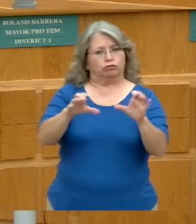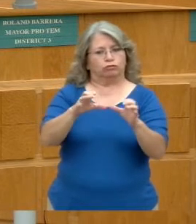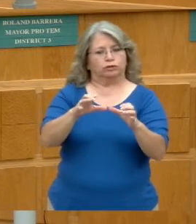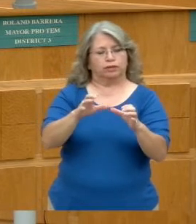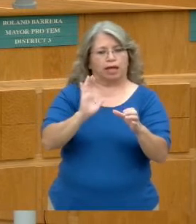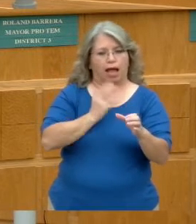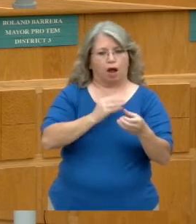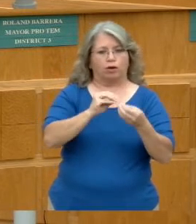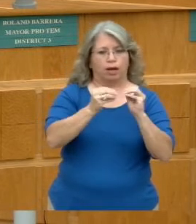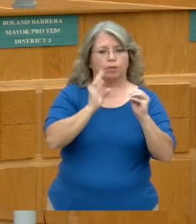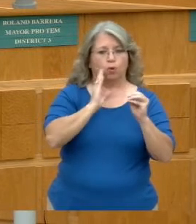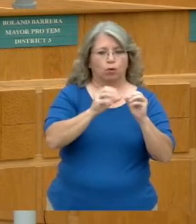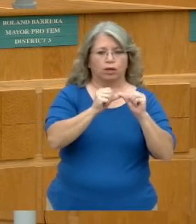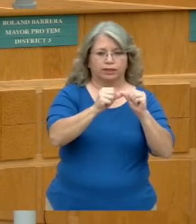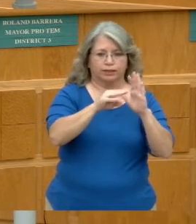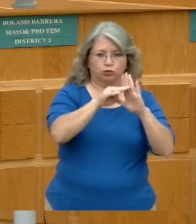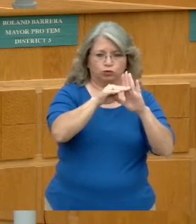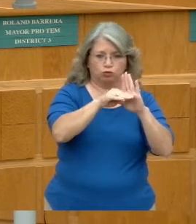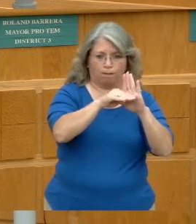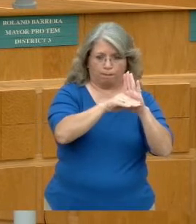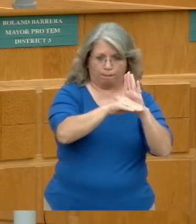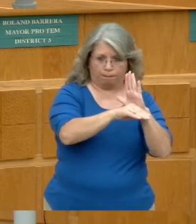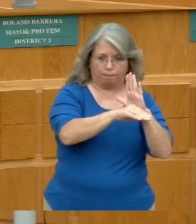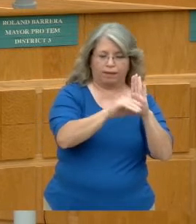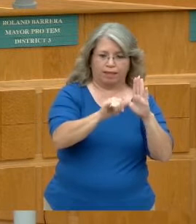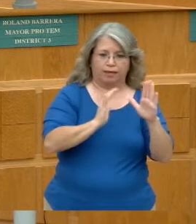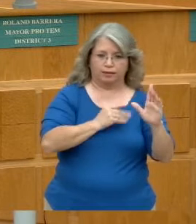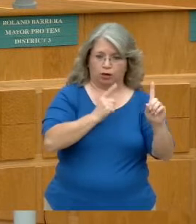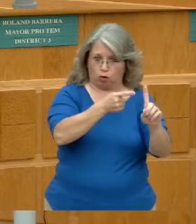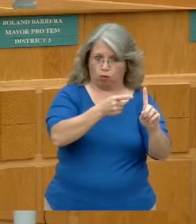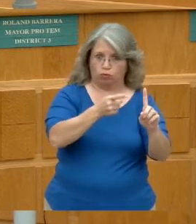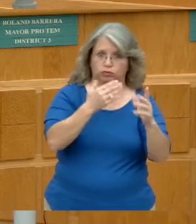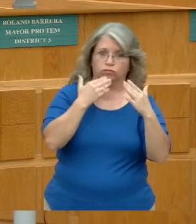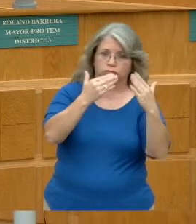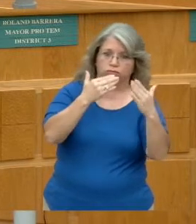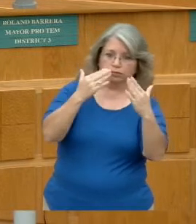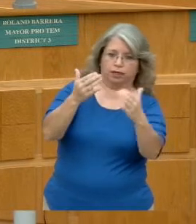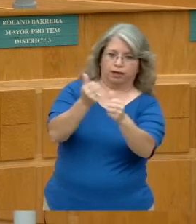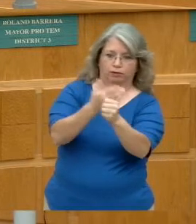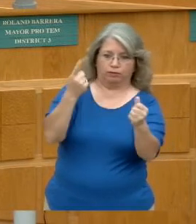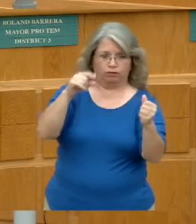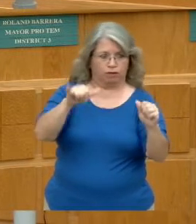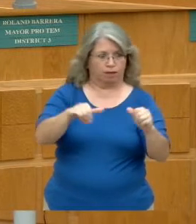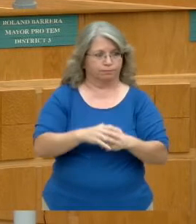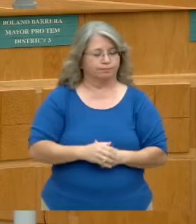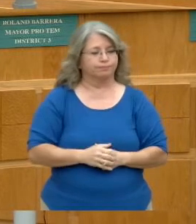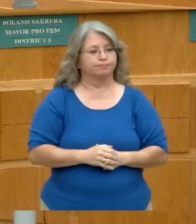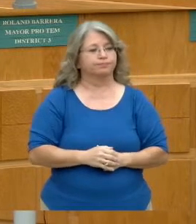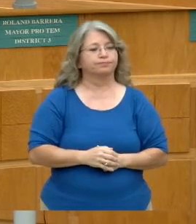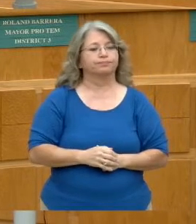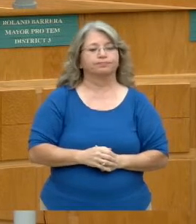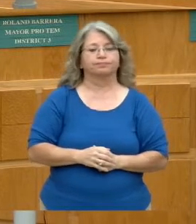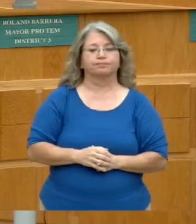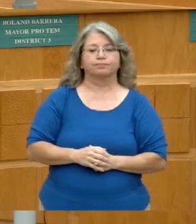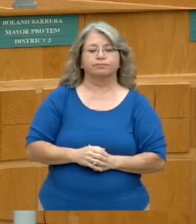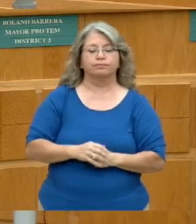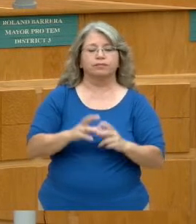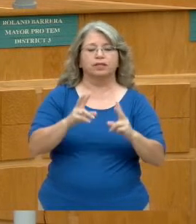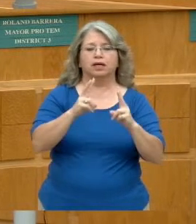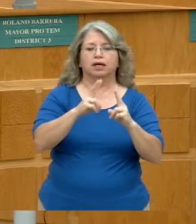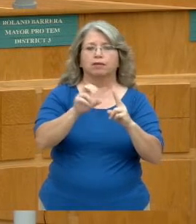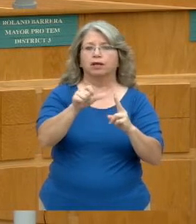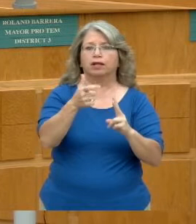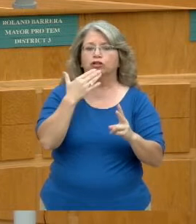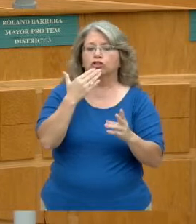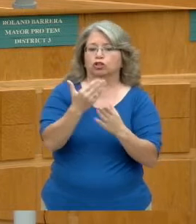will continue to drop, and that's our goal. So we want to thank everyone for that. A couple other good news items that we have